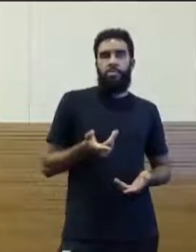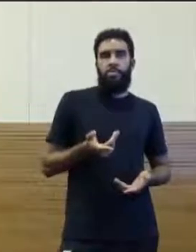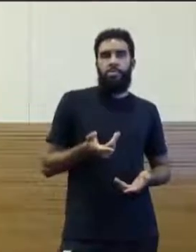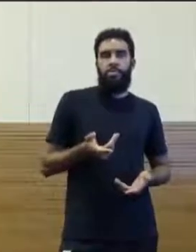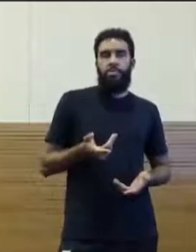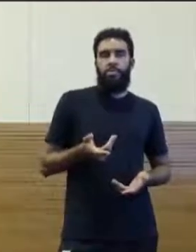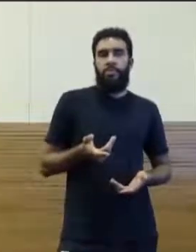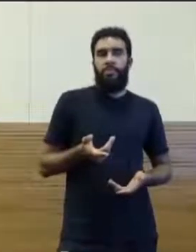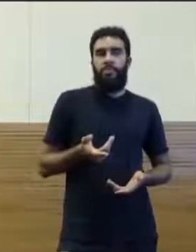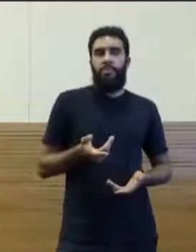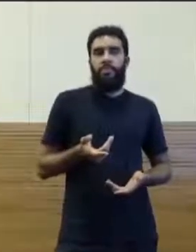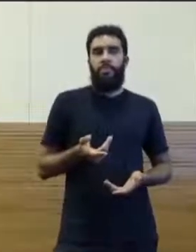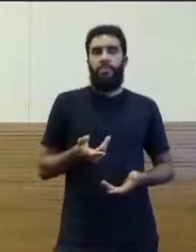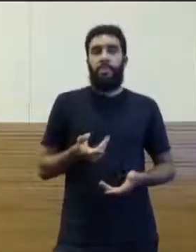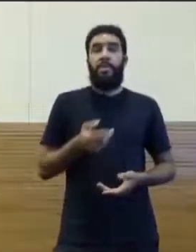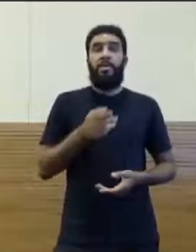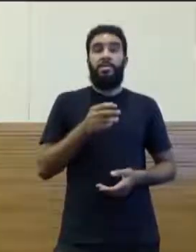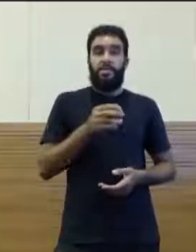talking about